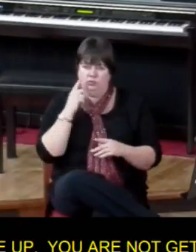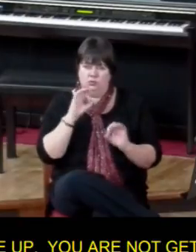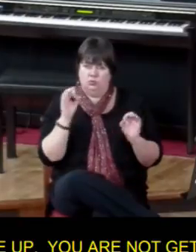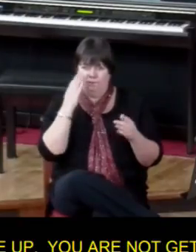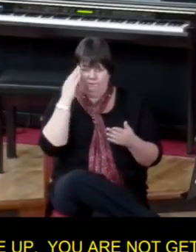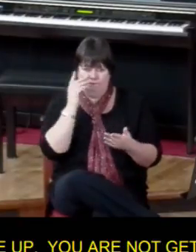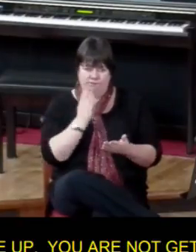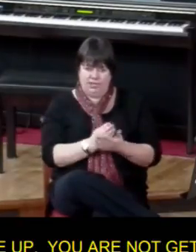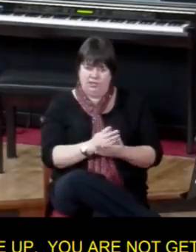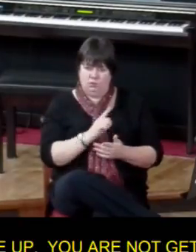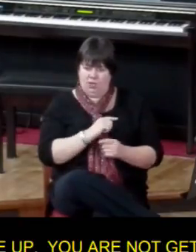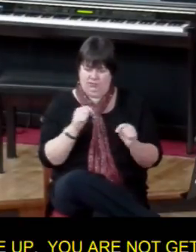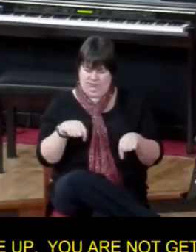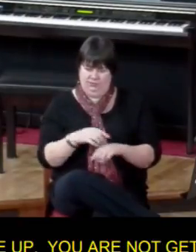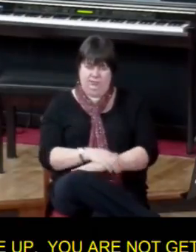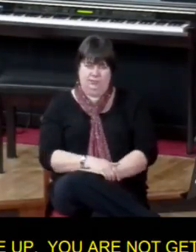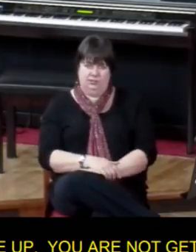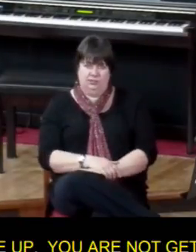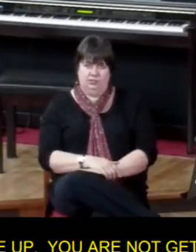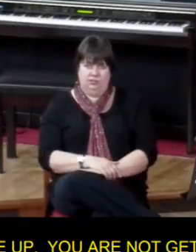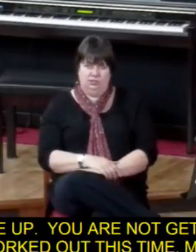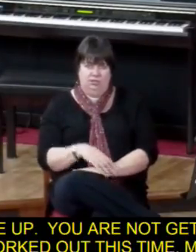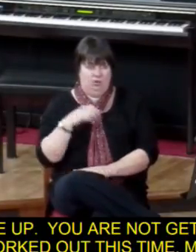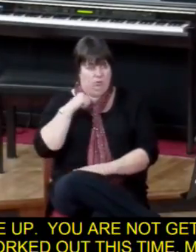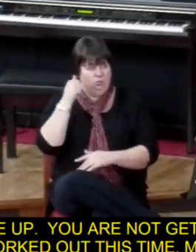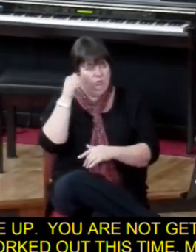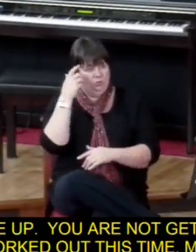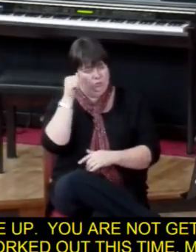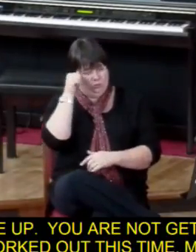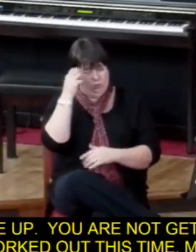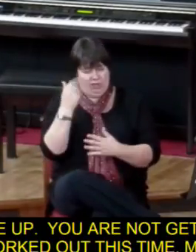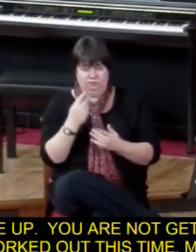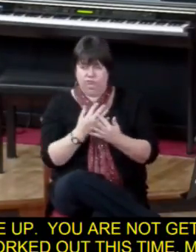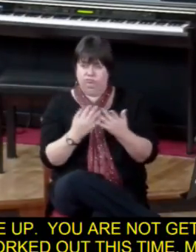Let's face it, there's lots of other things you could be doing on a Sunday morning.